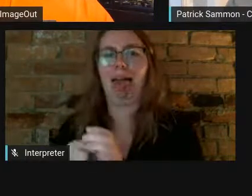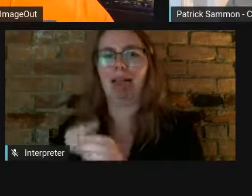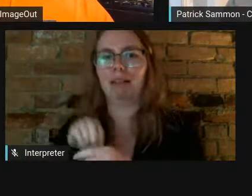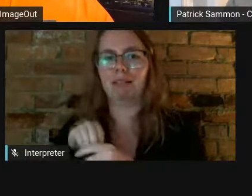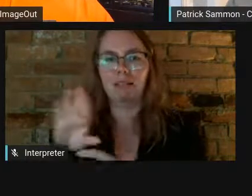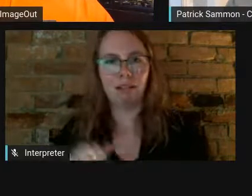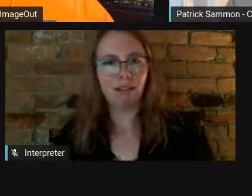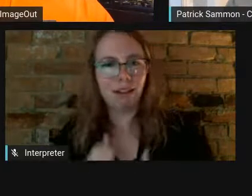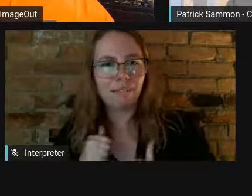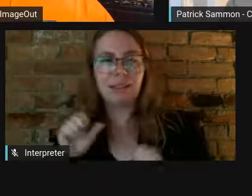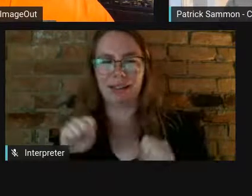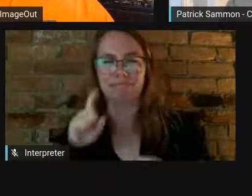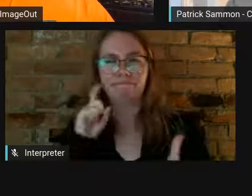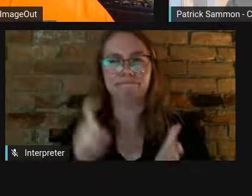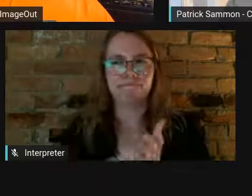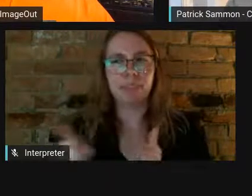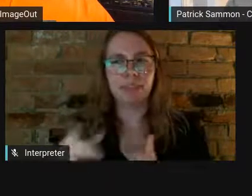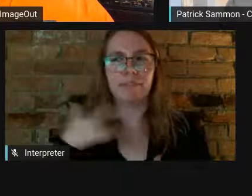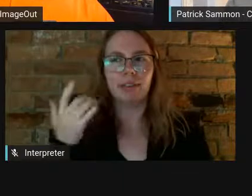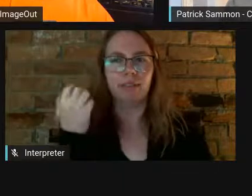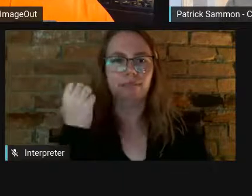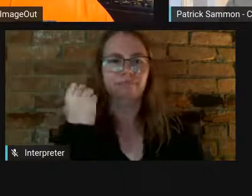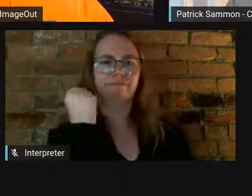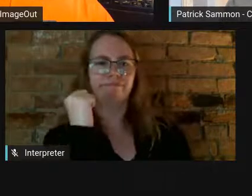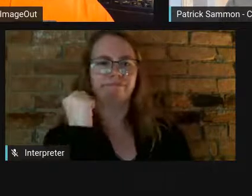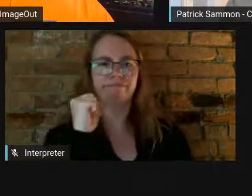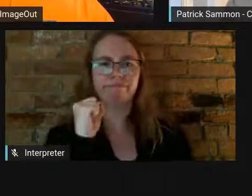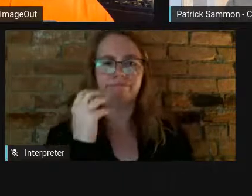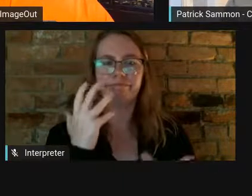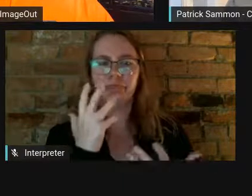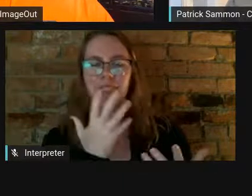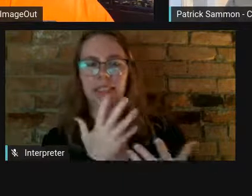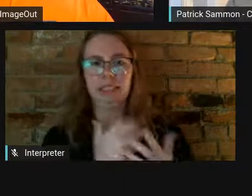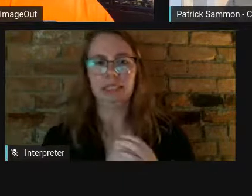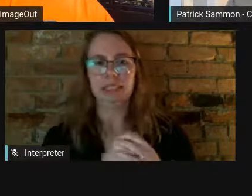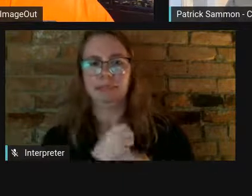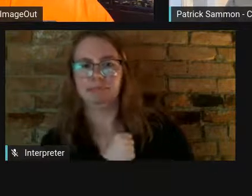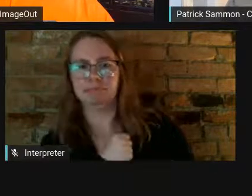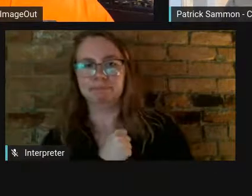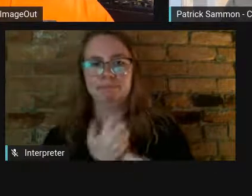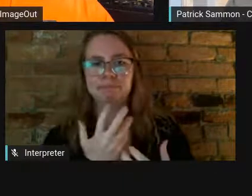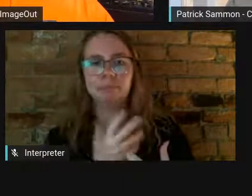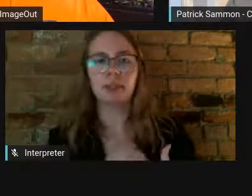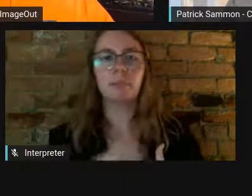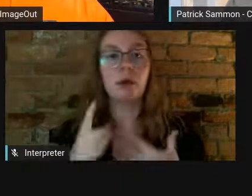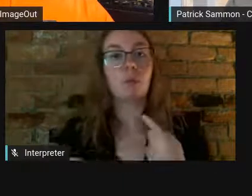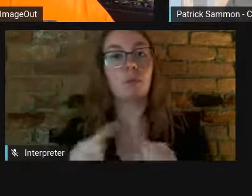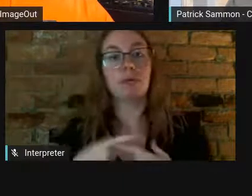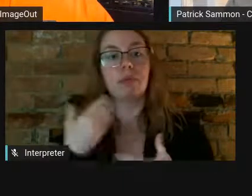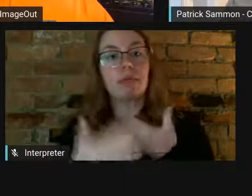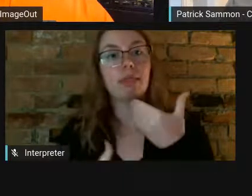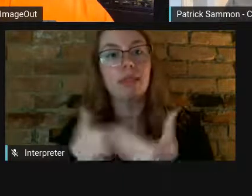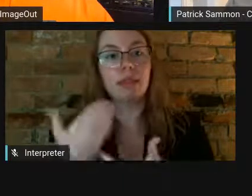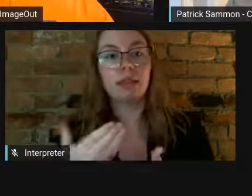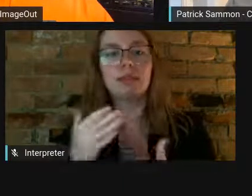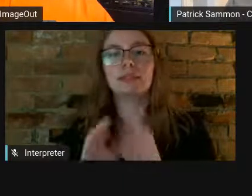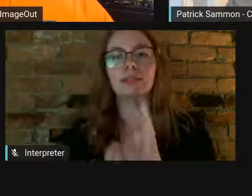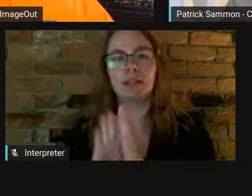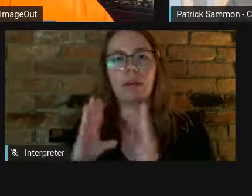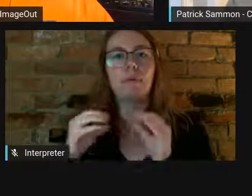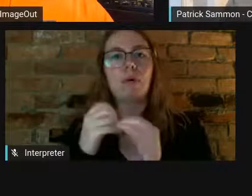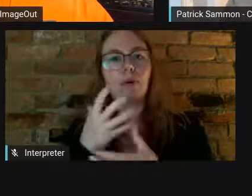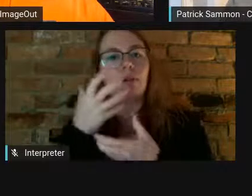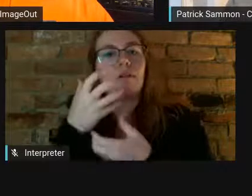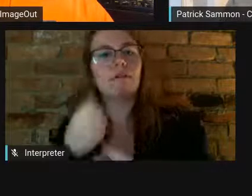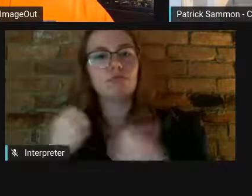and resilience in the moment. So I think as the journey progressed, our confidence in those peoples and those connections